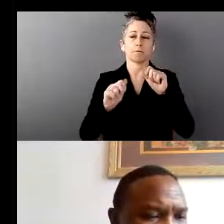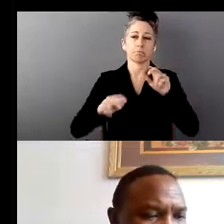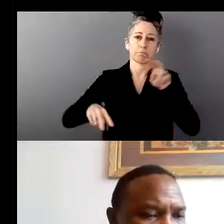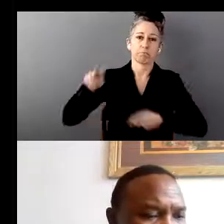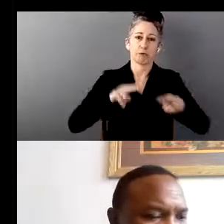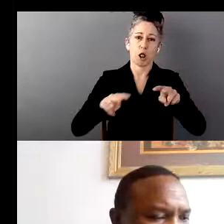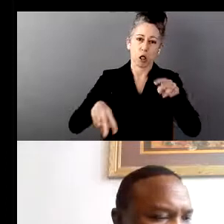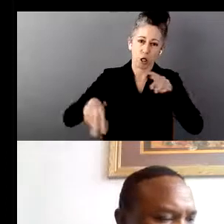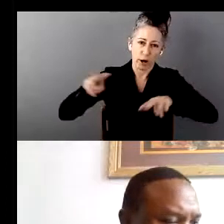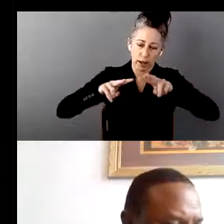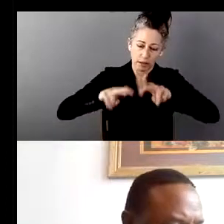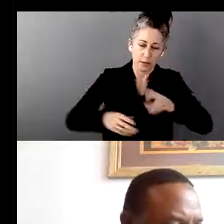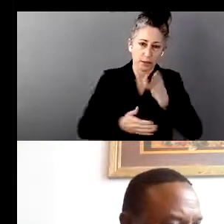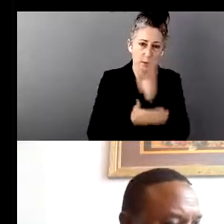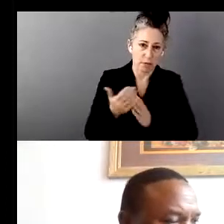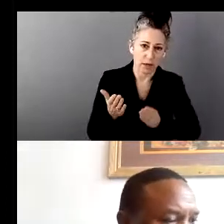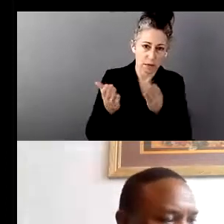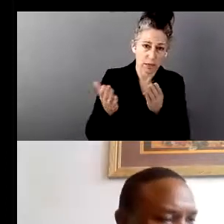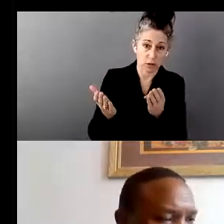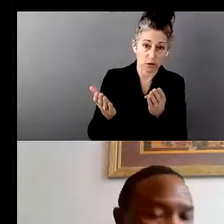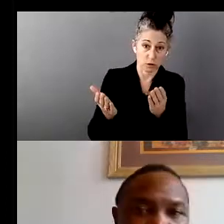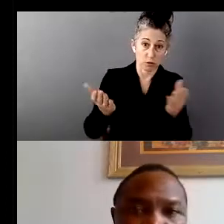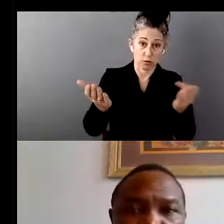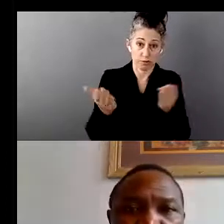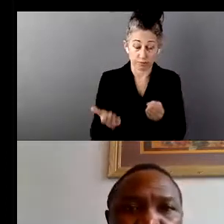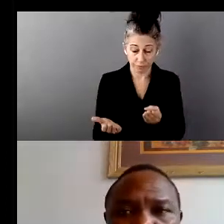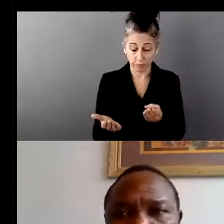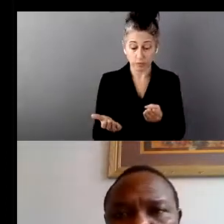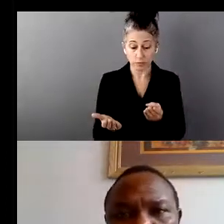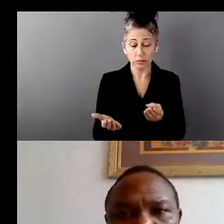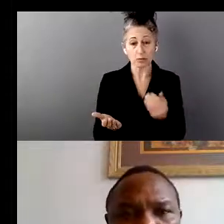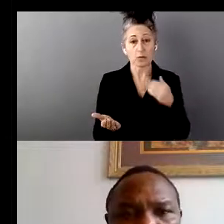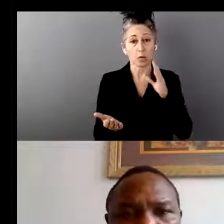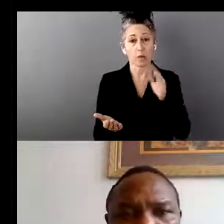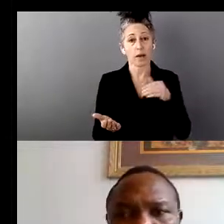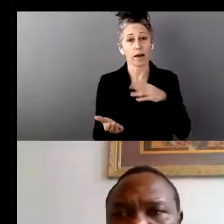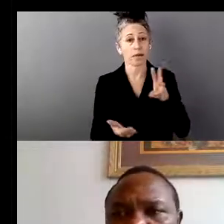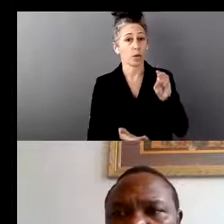recommendations that we have. We're going to have a